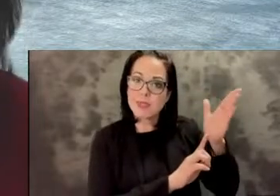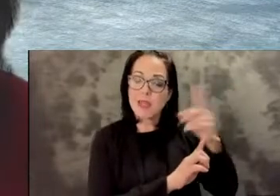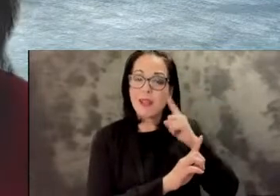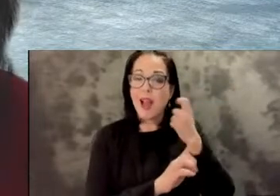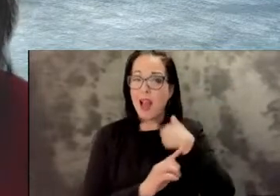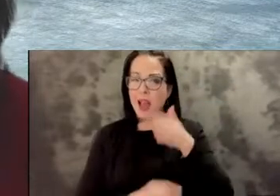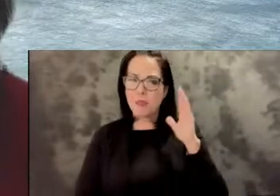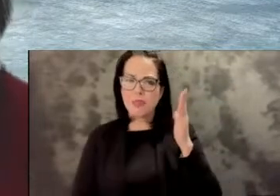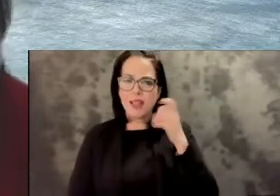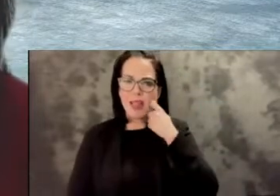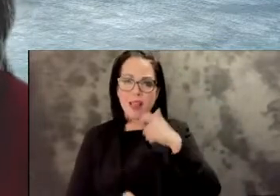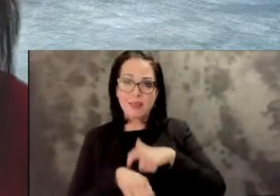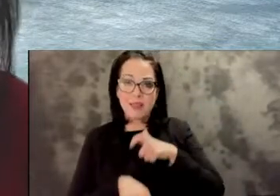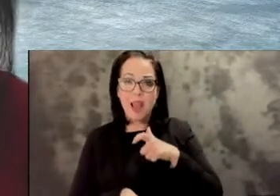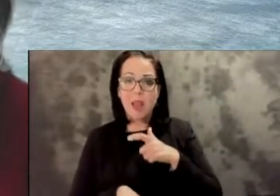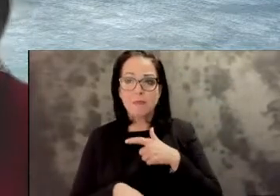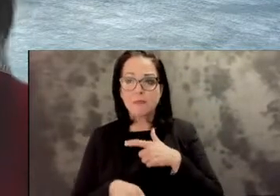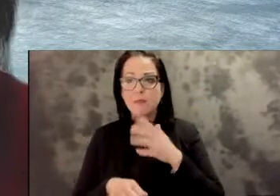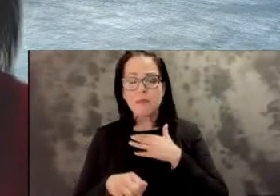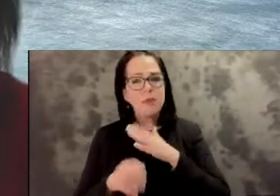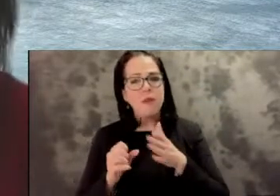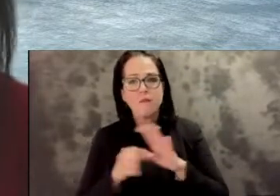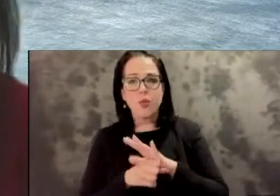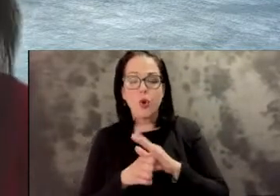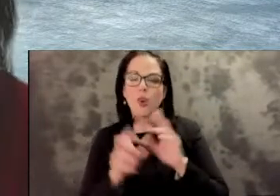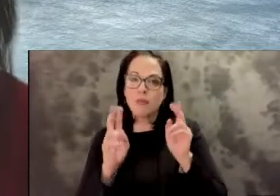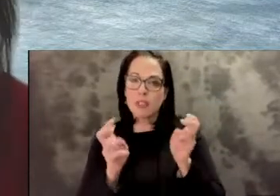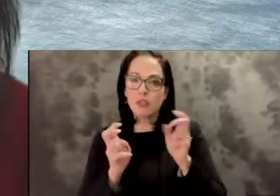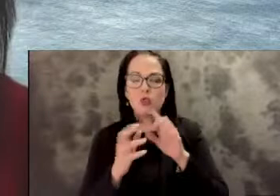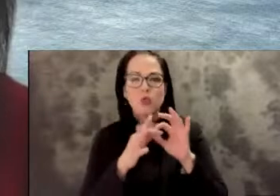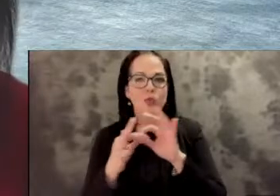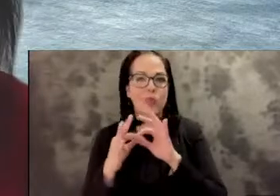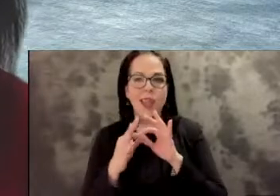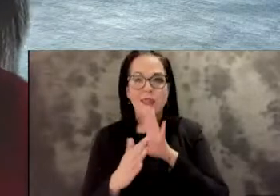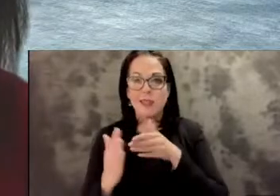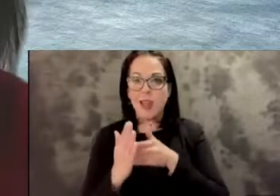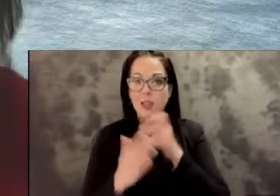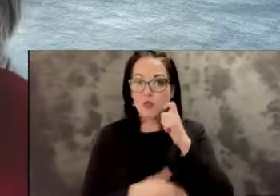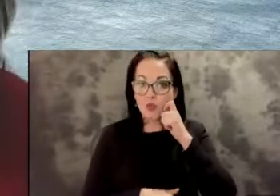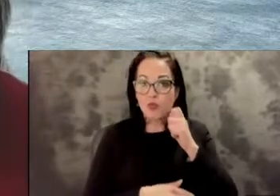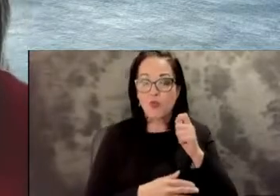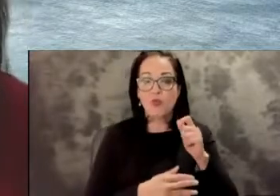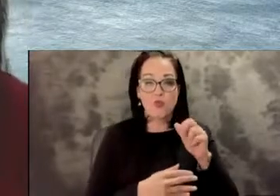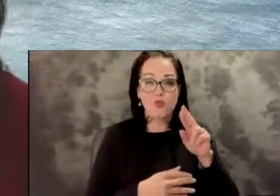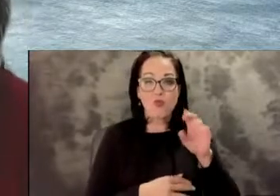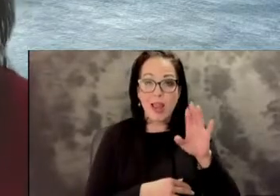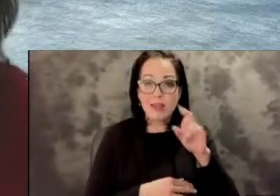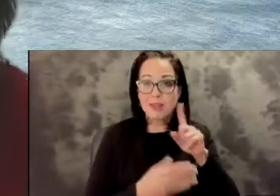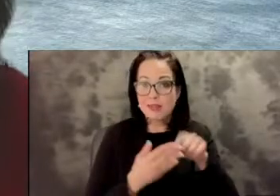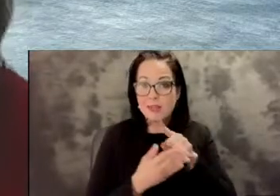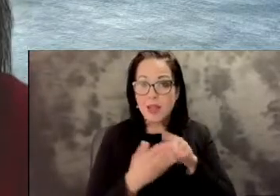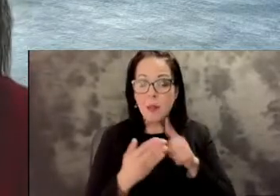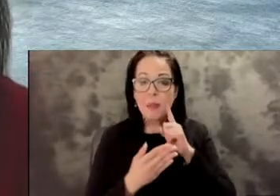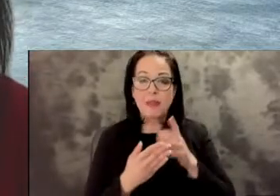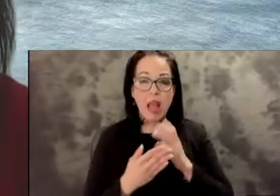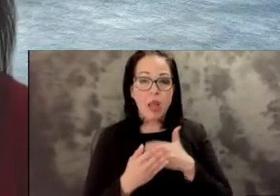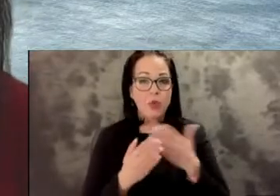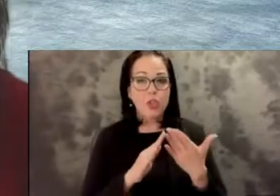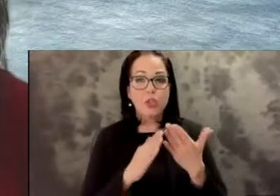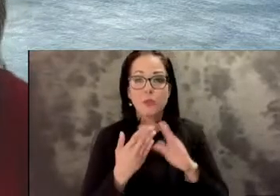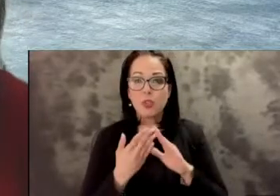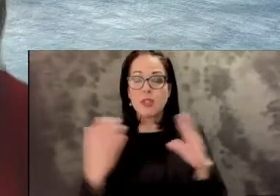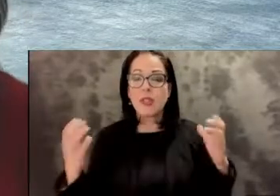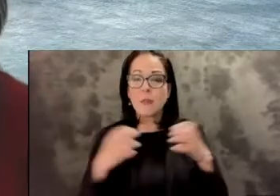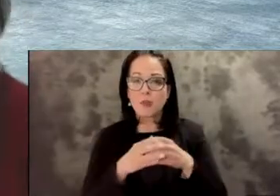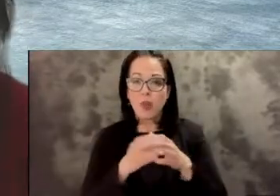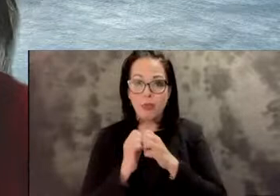time the whole issue about United Against Racism and how our communities came in solidarity with Asian Americans.